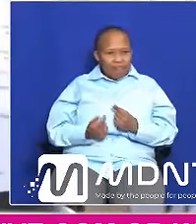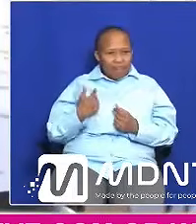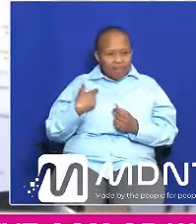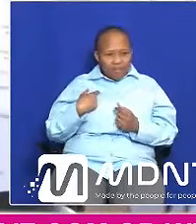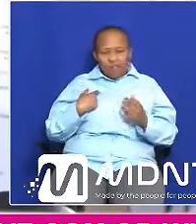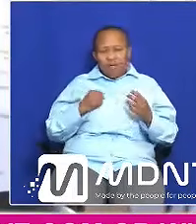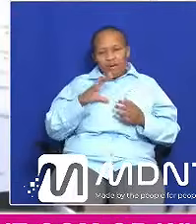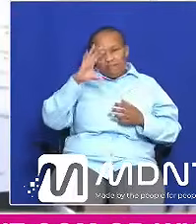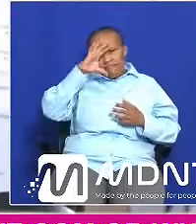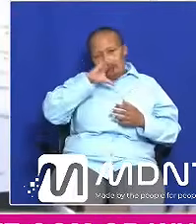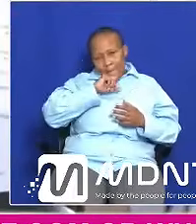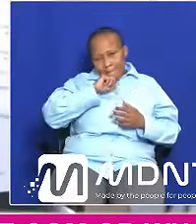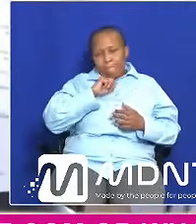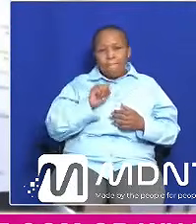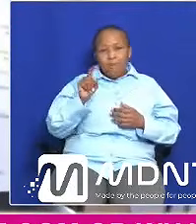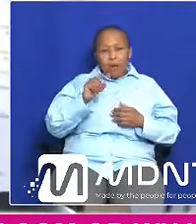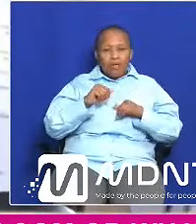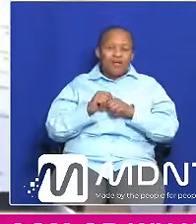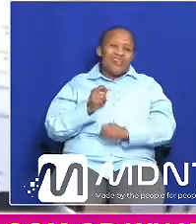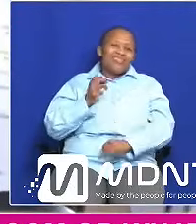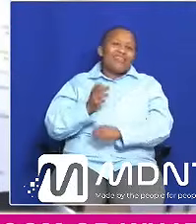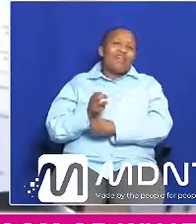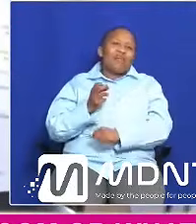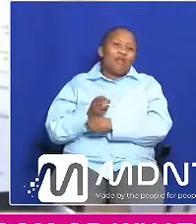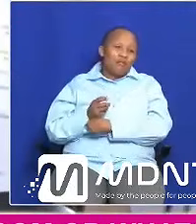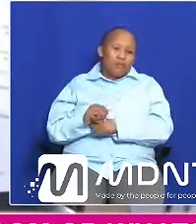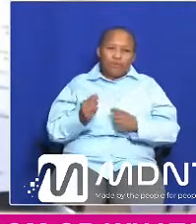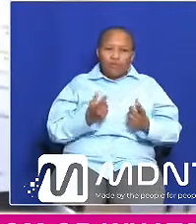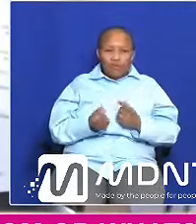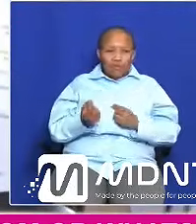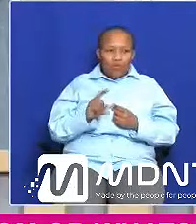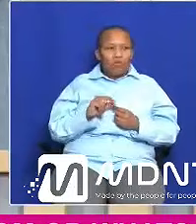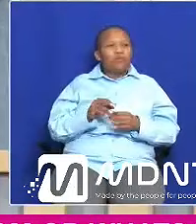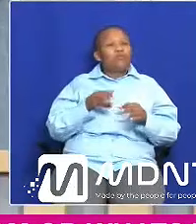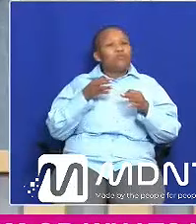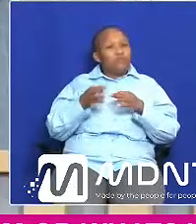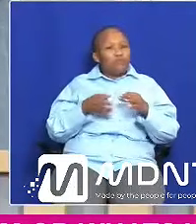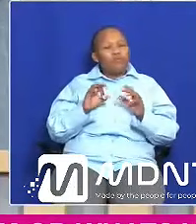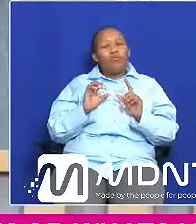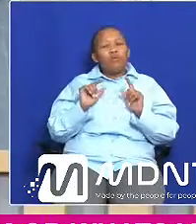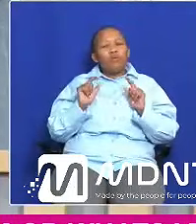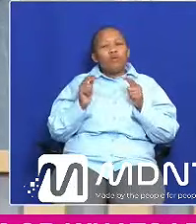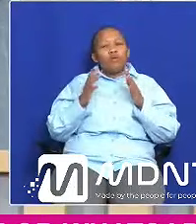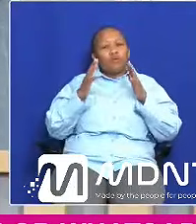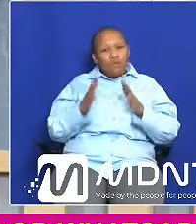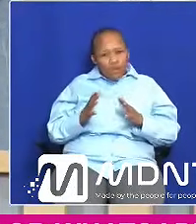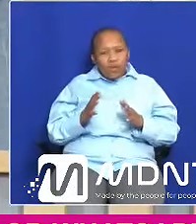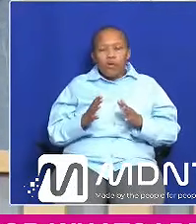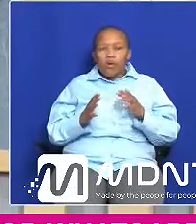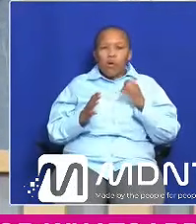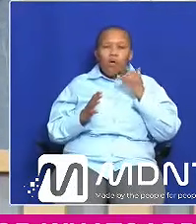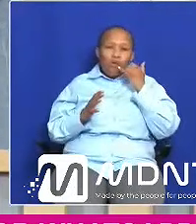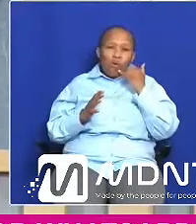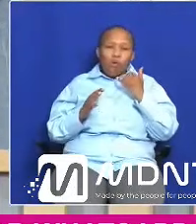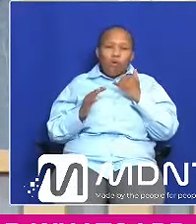difficulty in explaining to the commissioners on what basis payments were made to your companies. Because you don't know the company, you don't know the